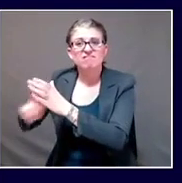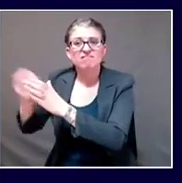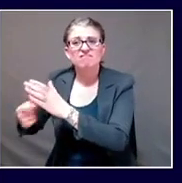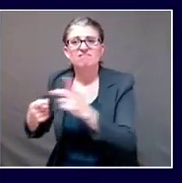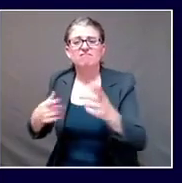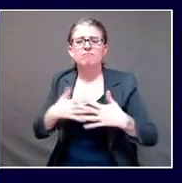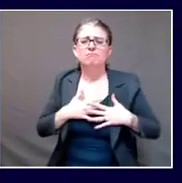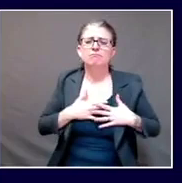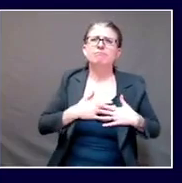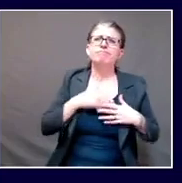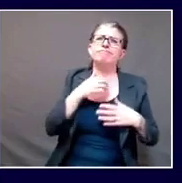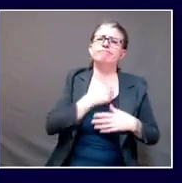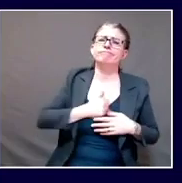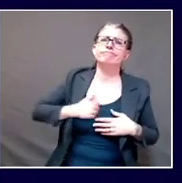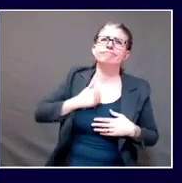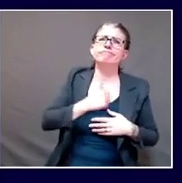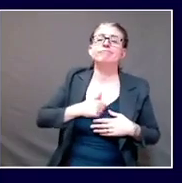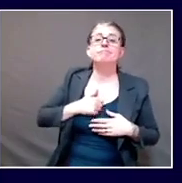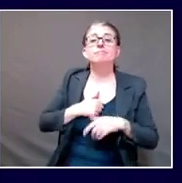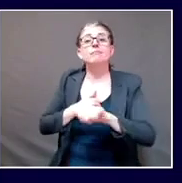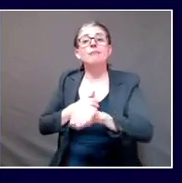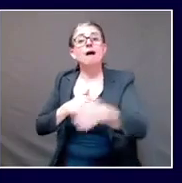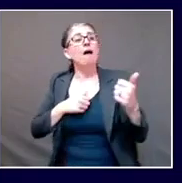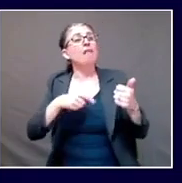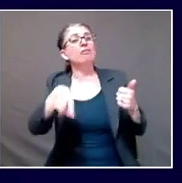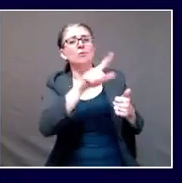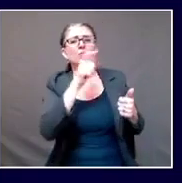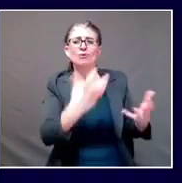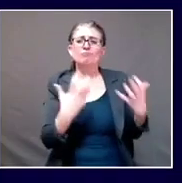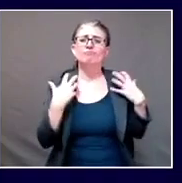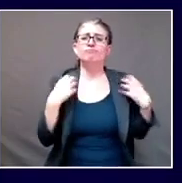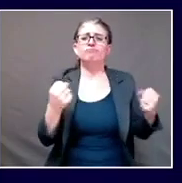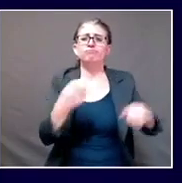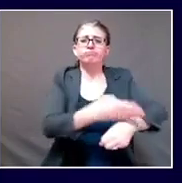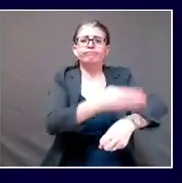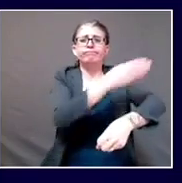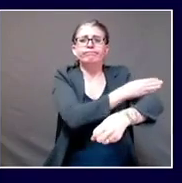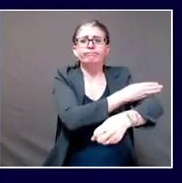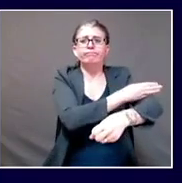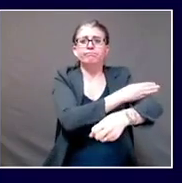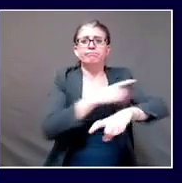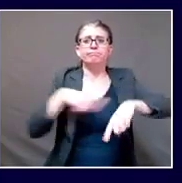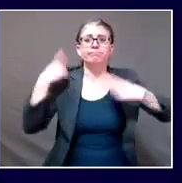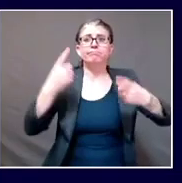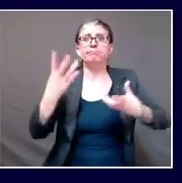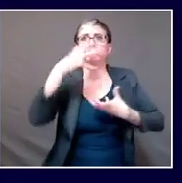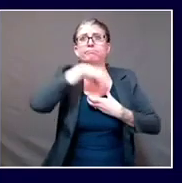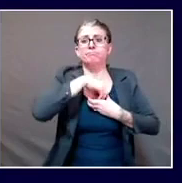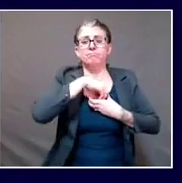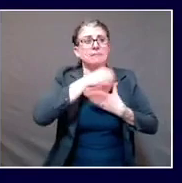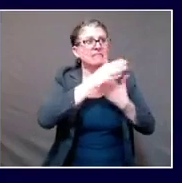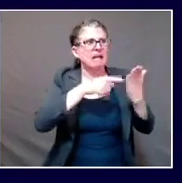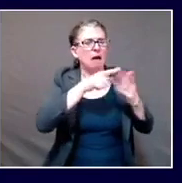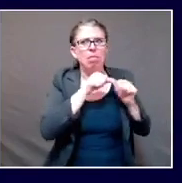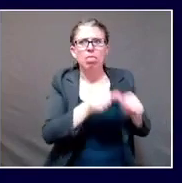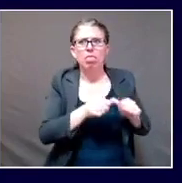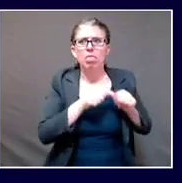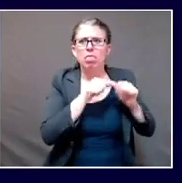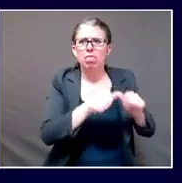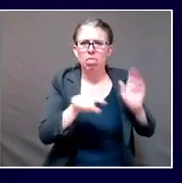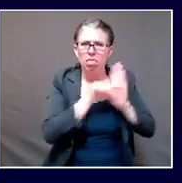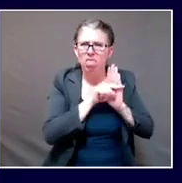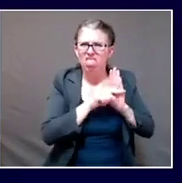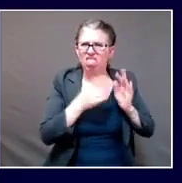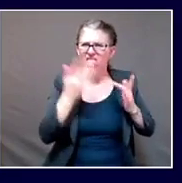the environment surrounding the virus. And that includes the young man in Brunswick who lost his life to suicide, about whom